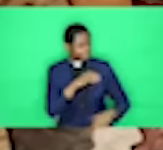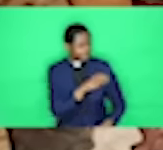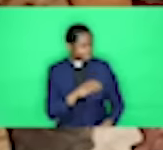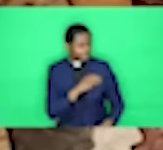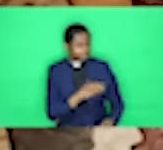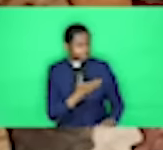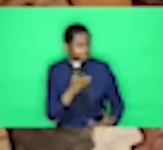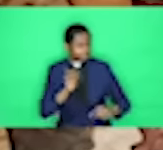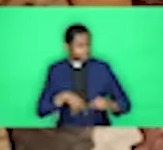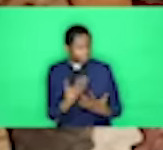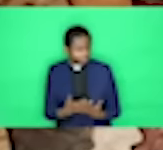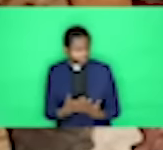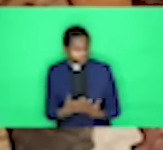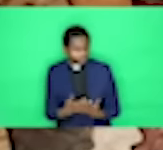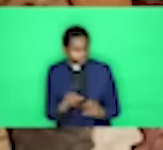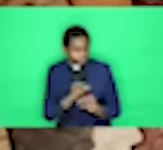nation.